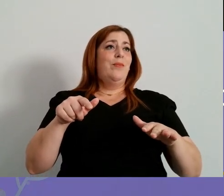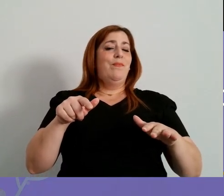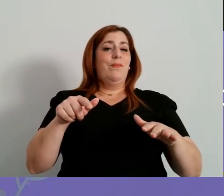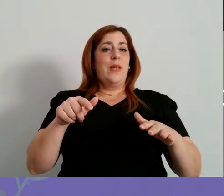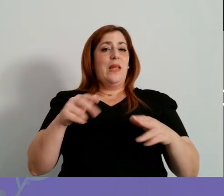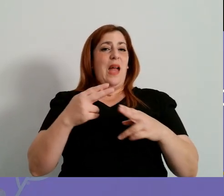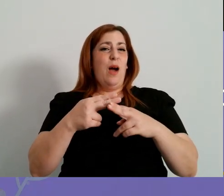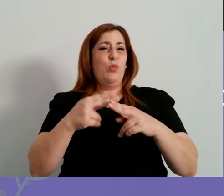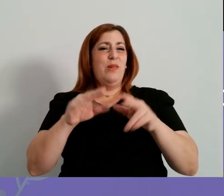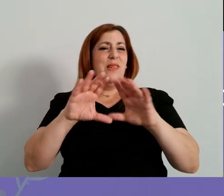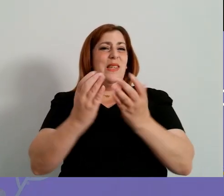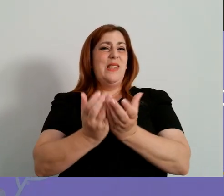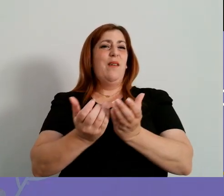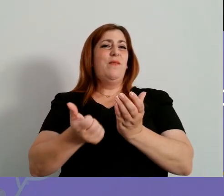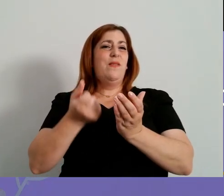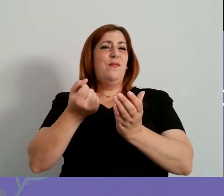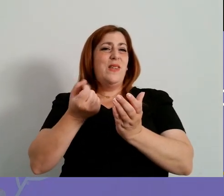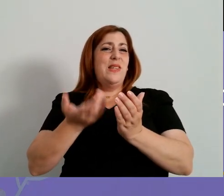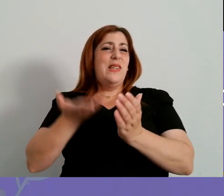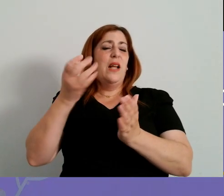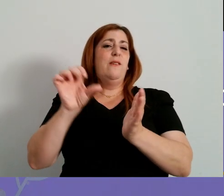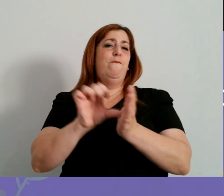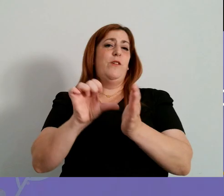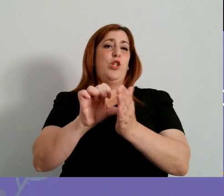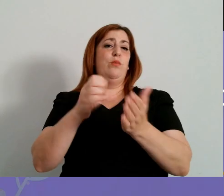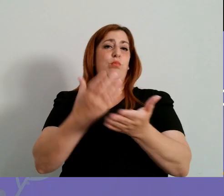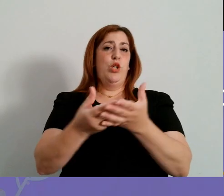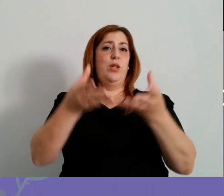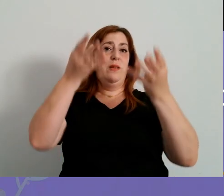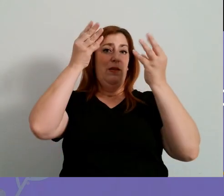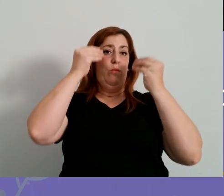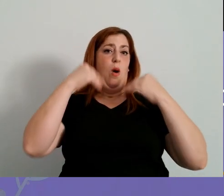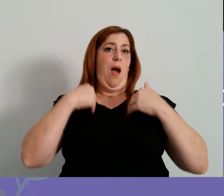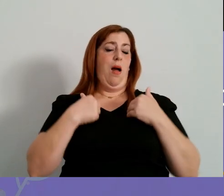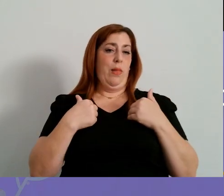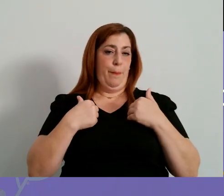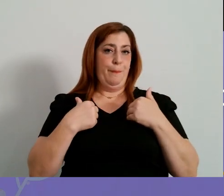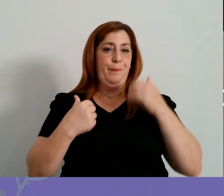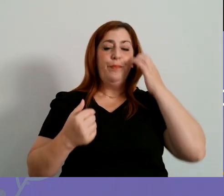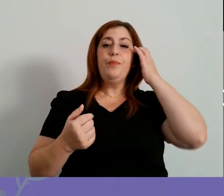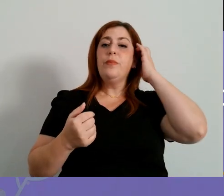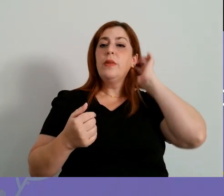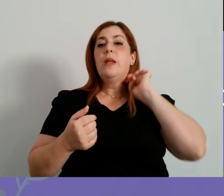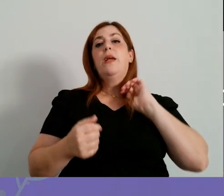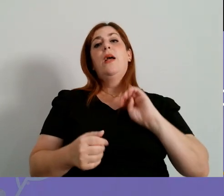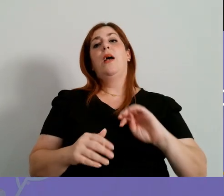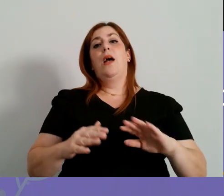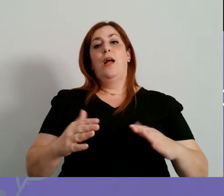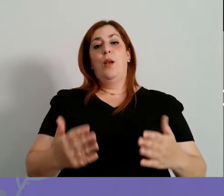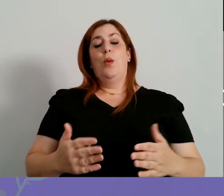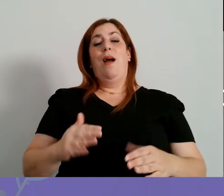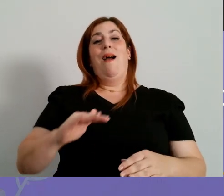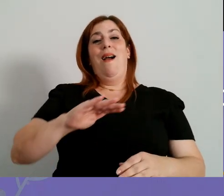is, again, why autism is classified as a disability. And it is especially difficult when we are